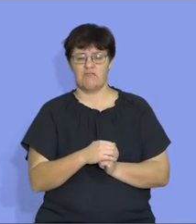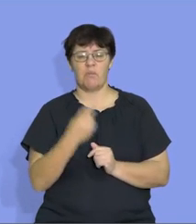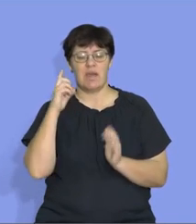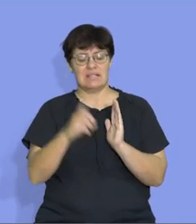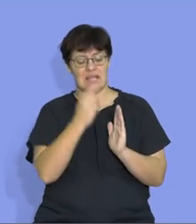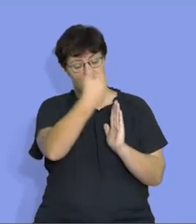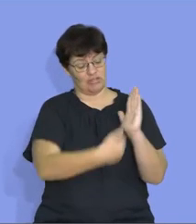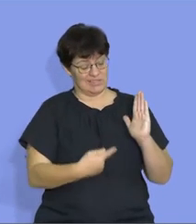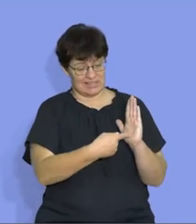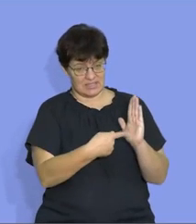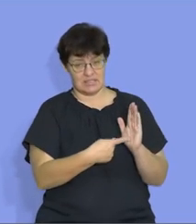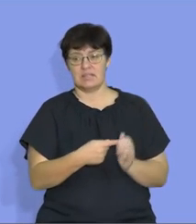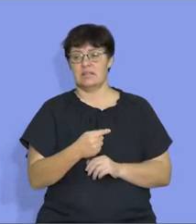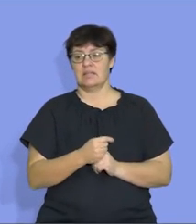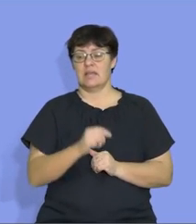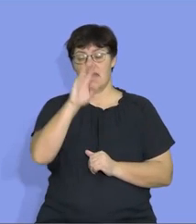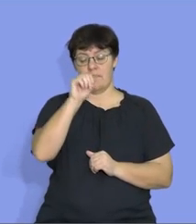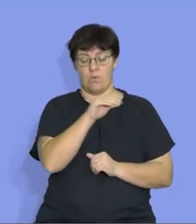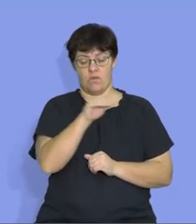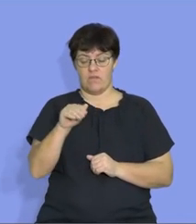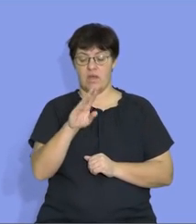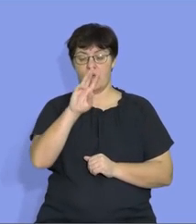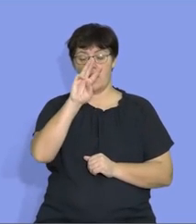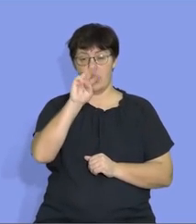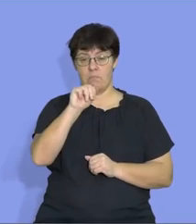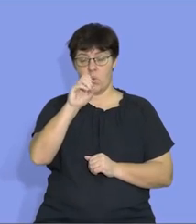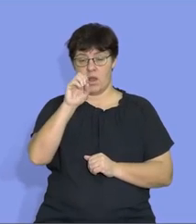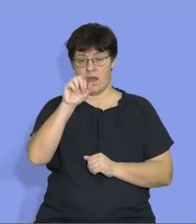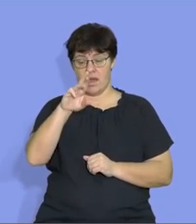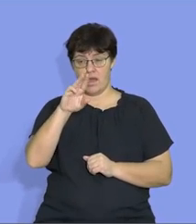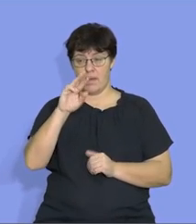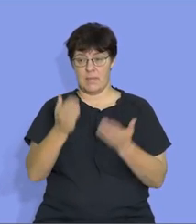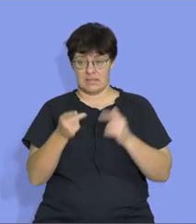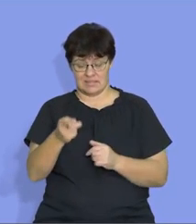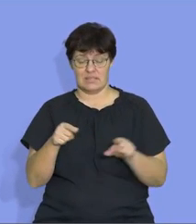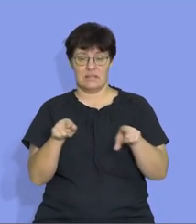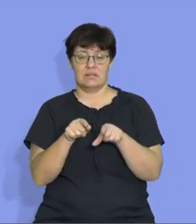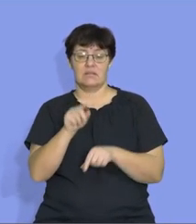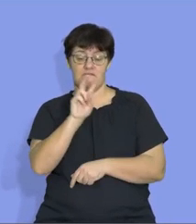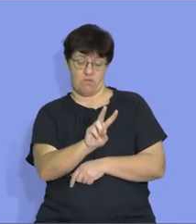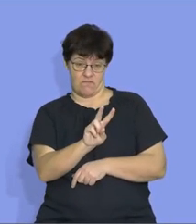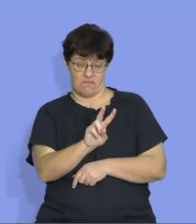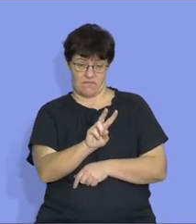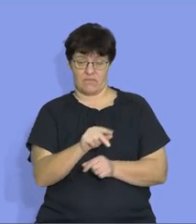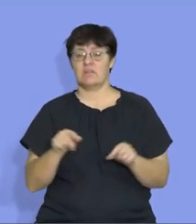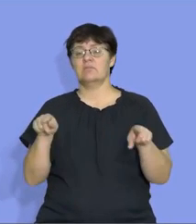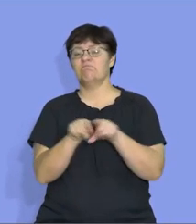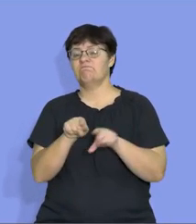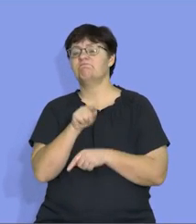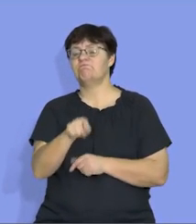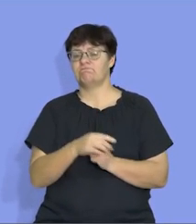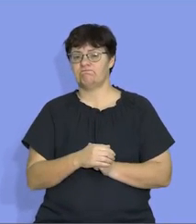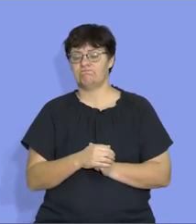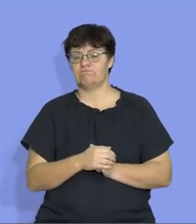sheet, is equal to mass over molar mass multiplied by volume, right? So what is the mass of the solute